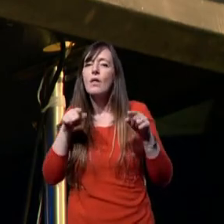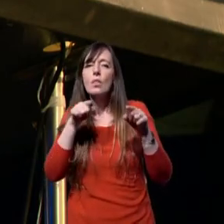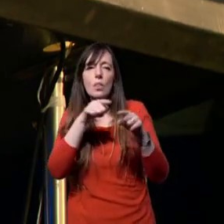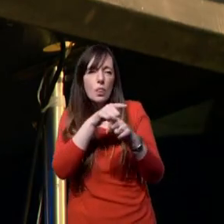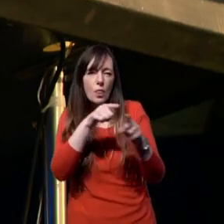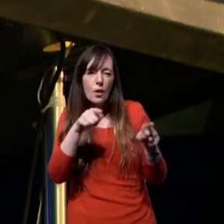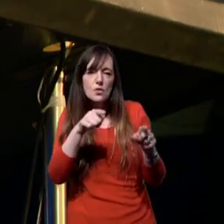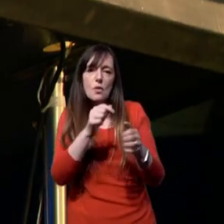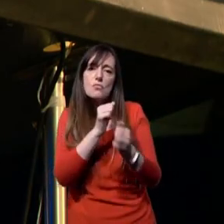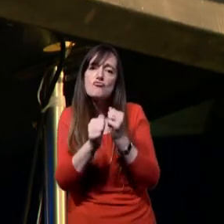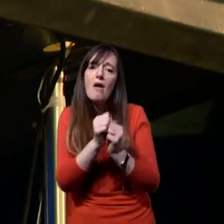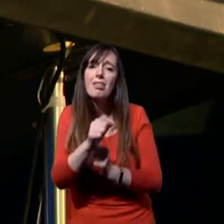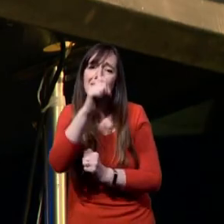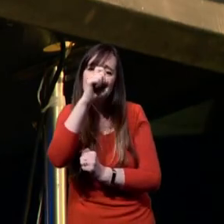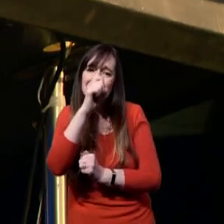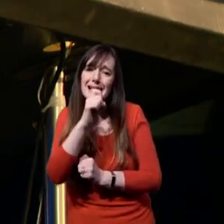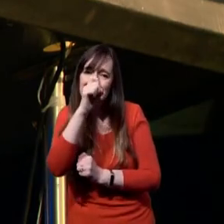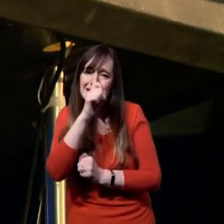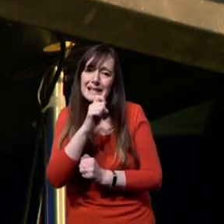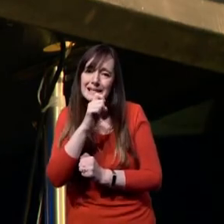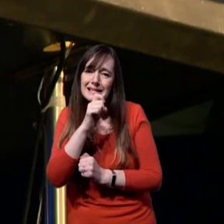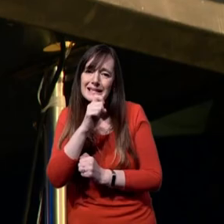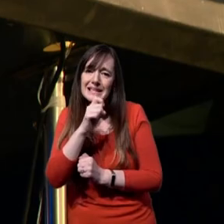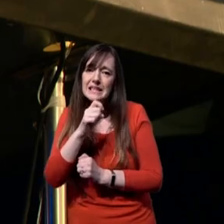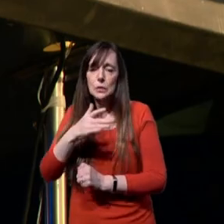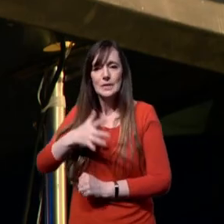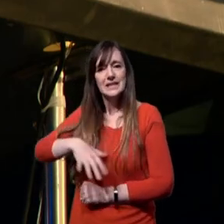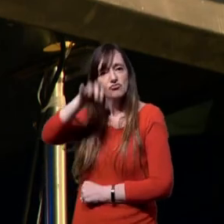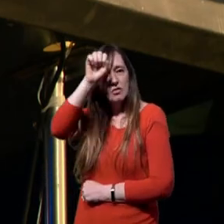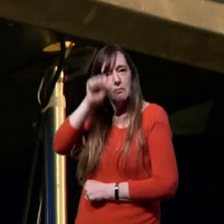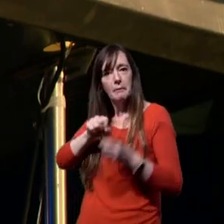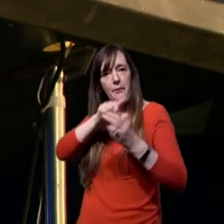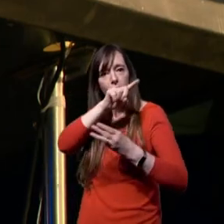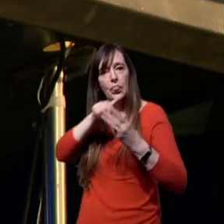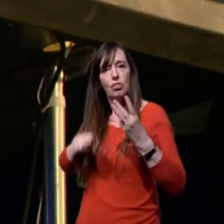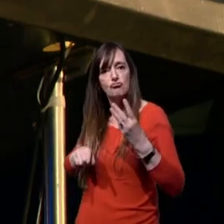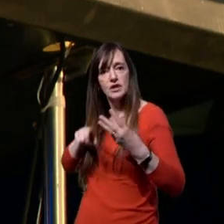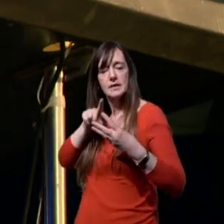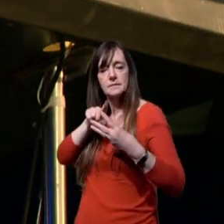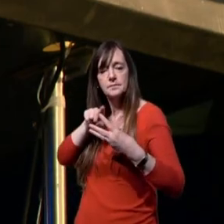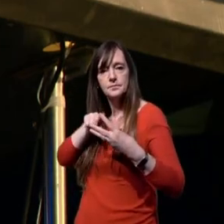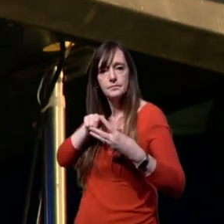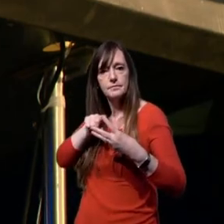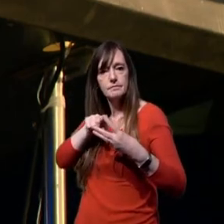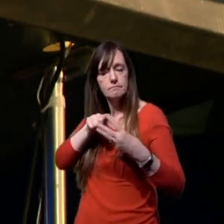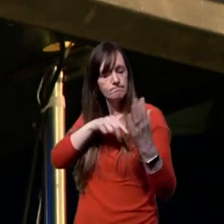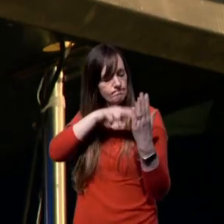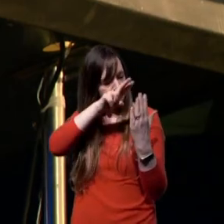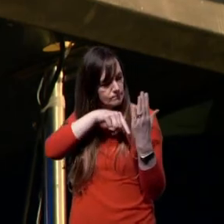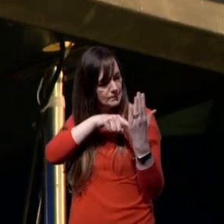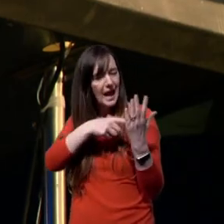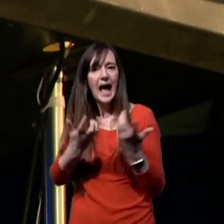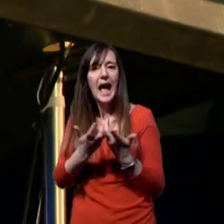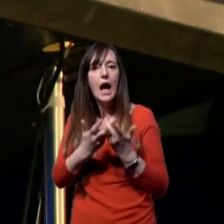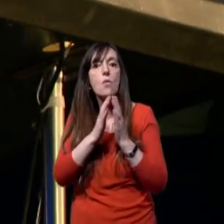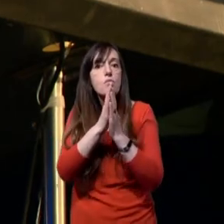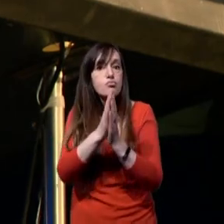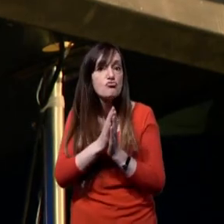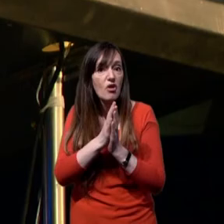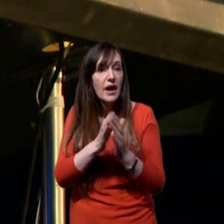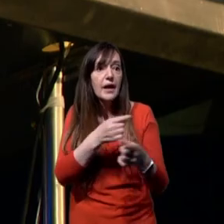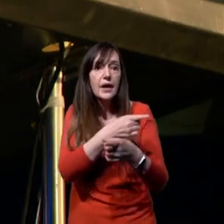today reminds us of at least three things. It reminds us how to pray for